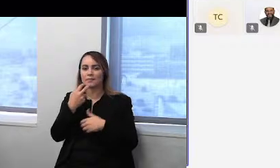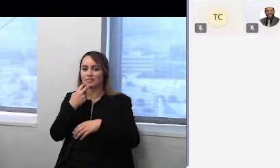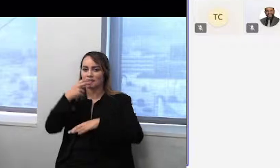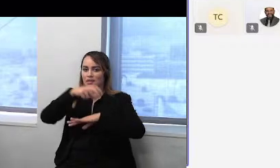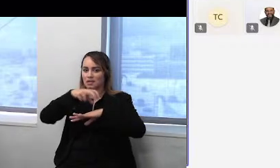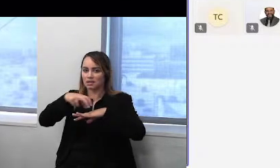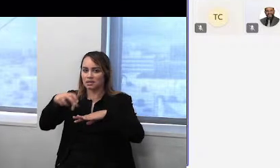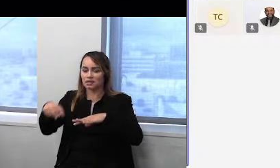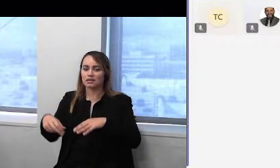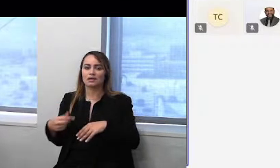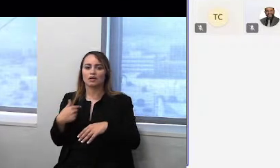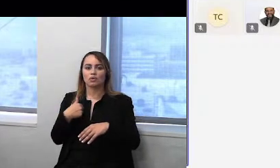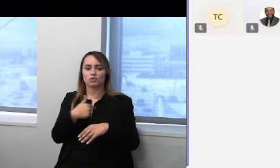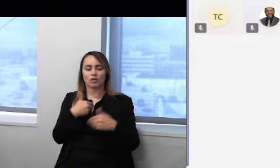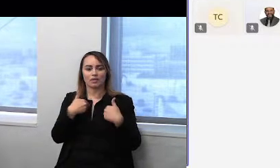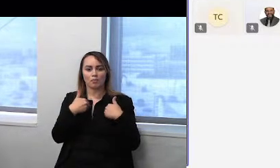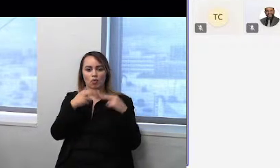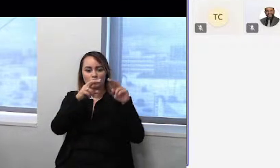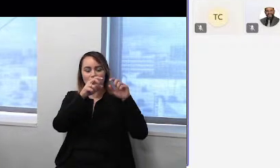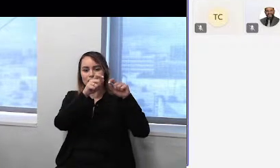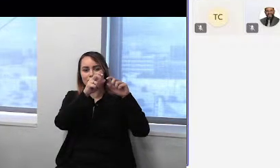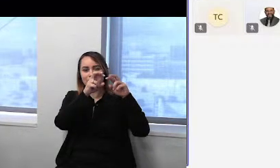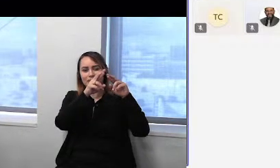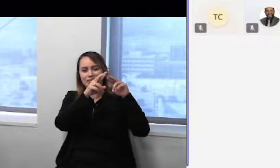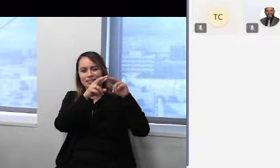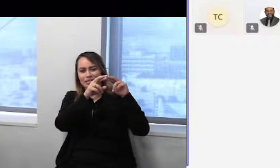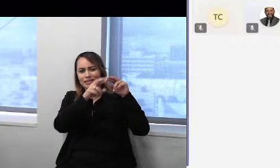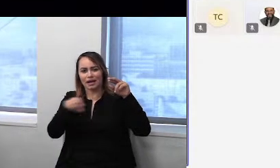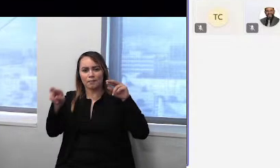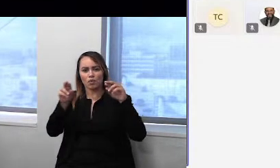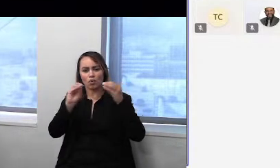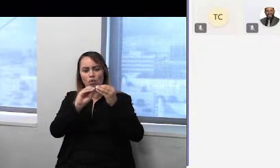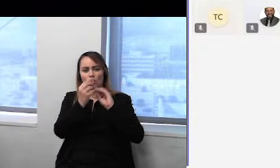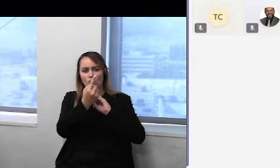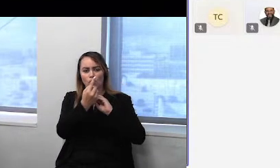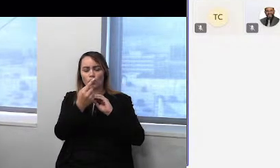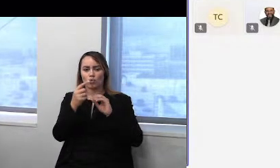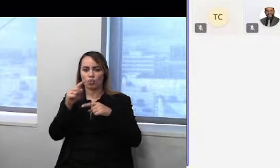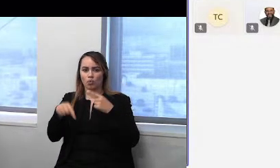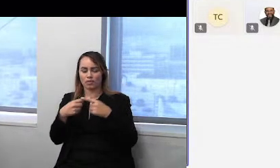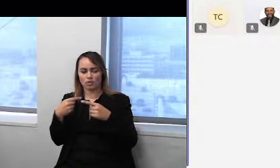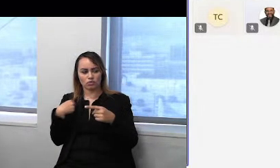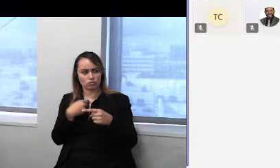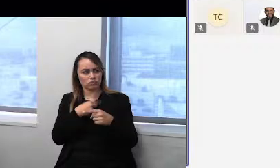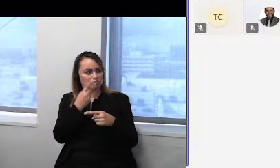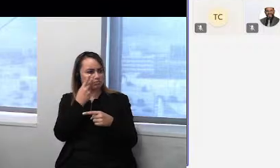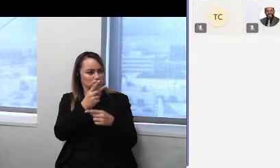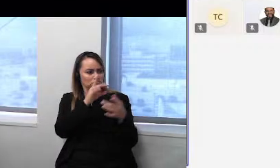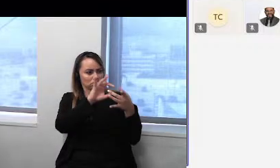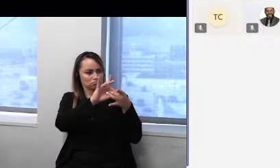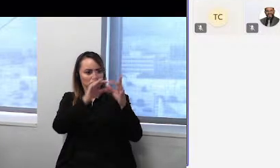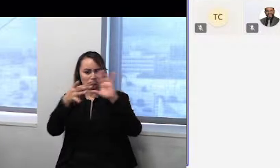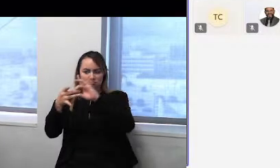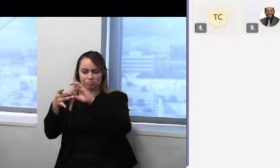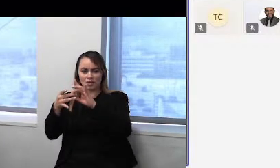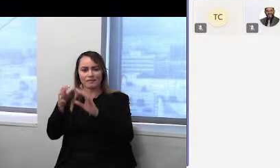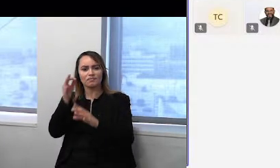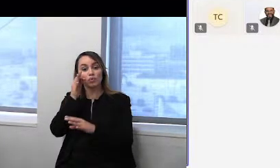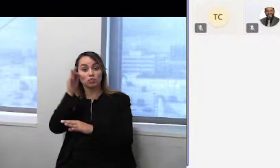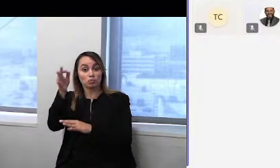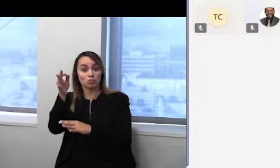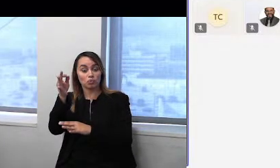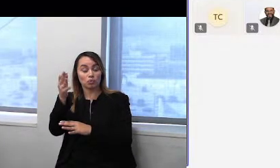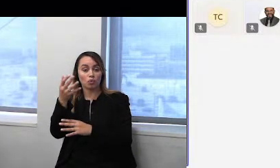When you study a particular, the interconnection of, say, a future project, or if a project showed up tomorrow, how do